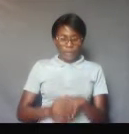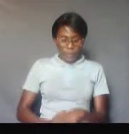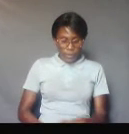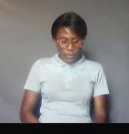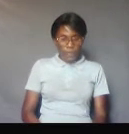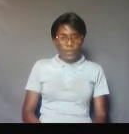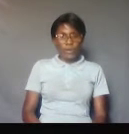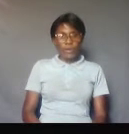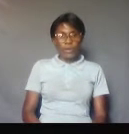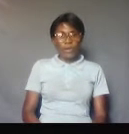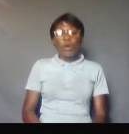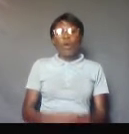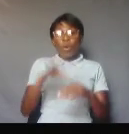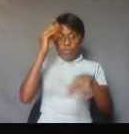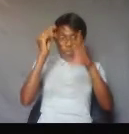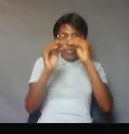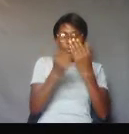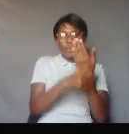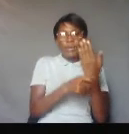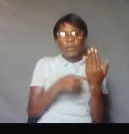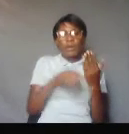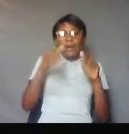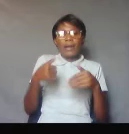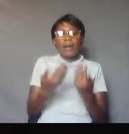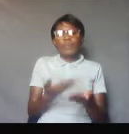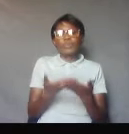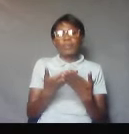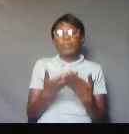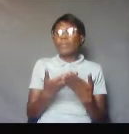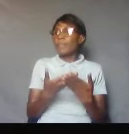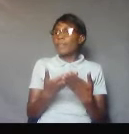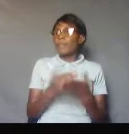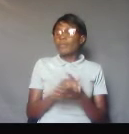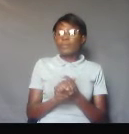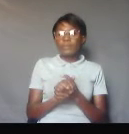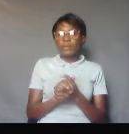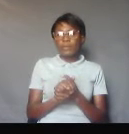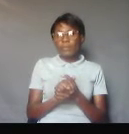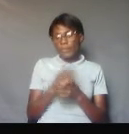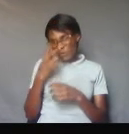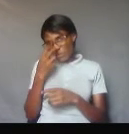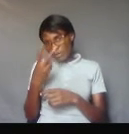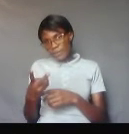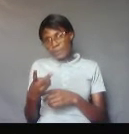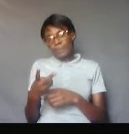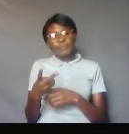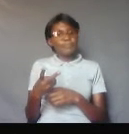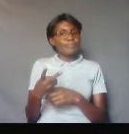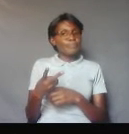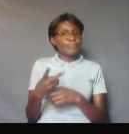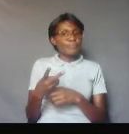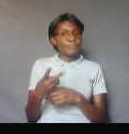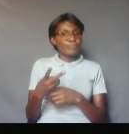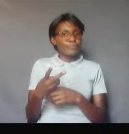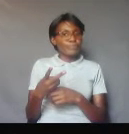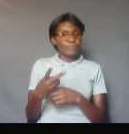there's certain consciousnesses that we tap into. We say we start with the consciousness of a community in the See. We want